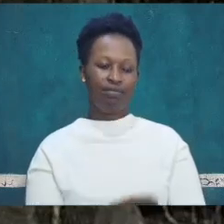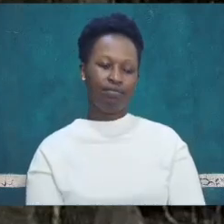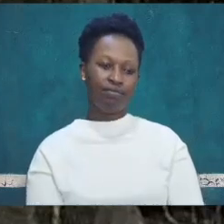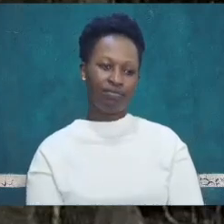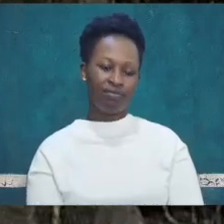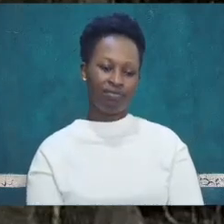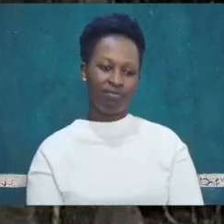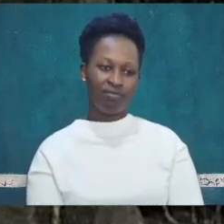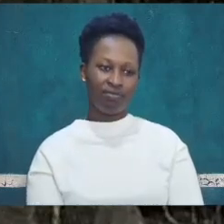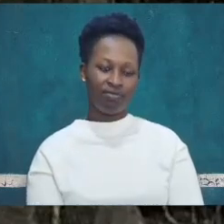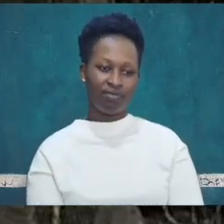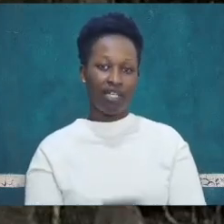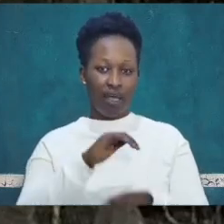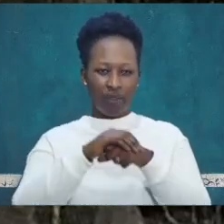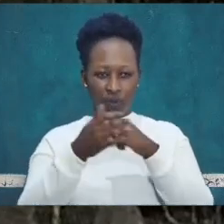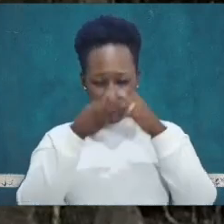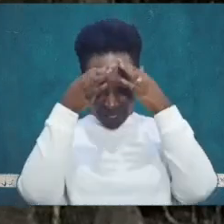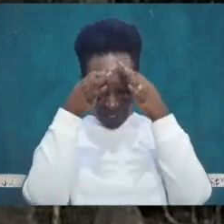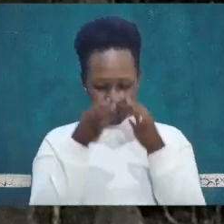to make a decision